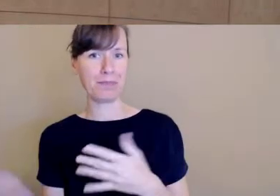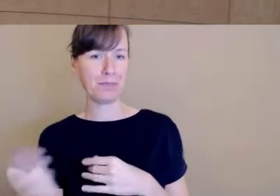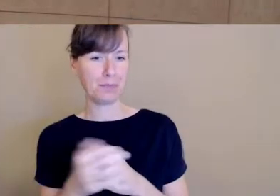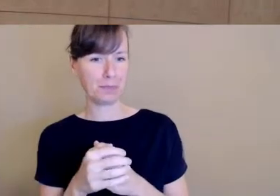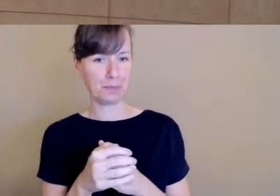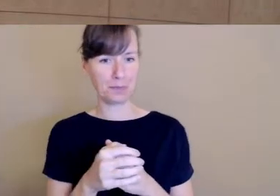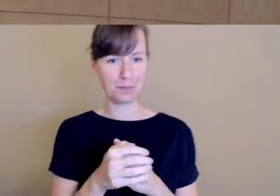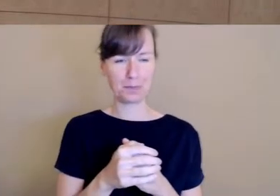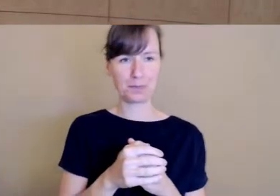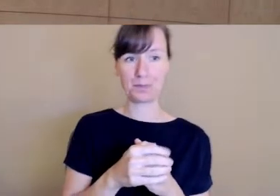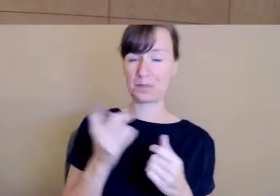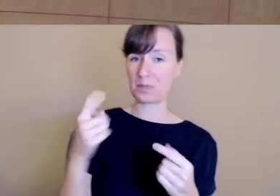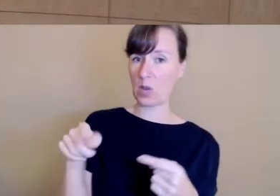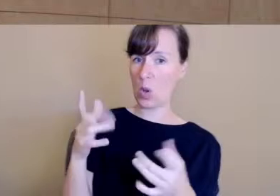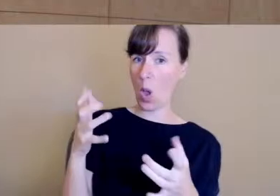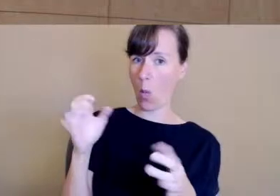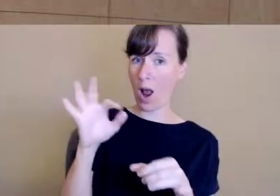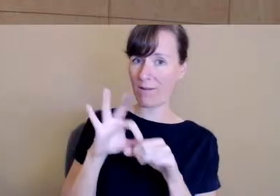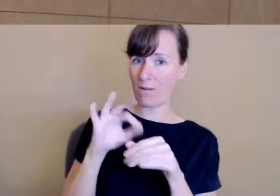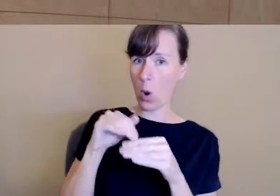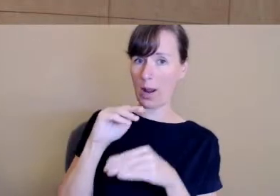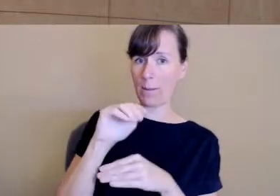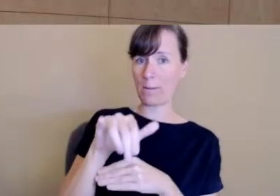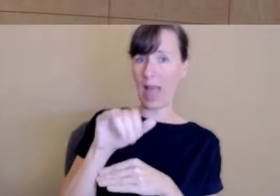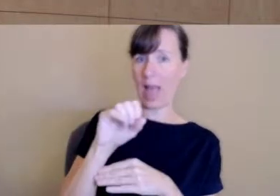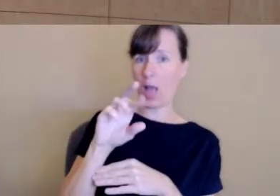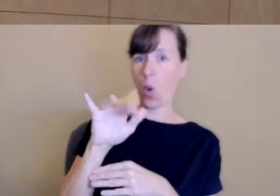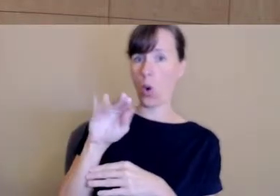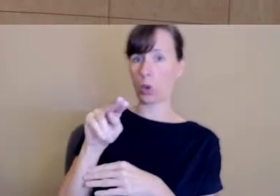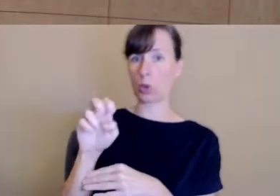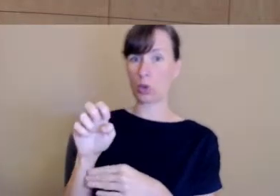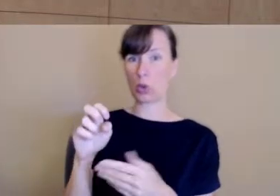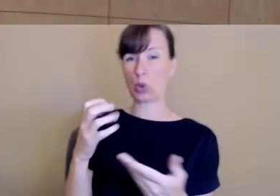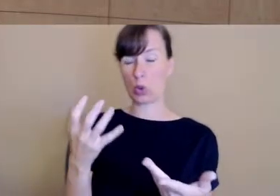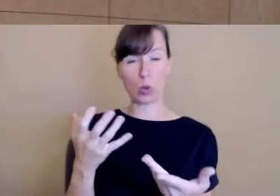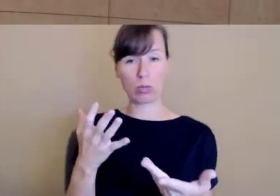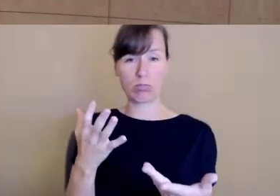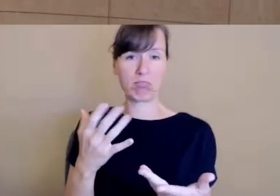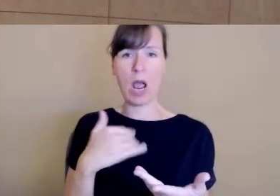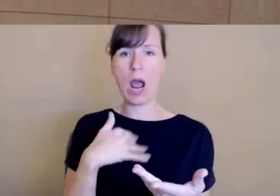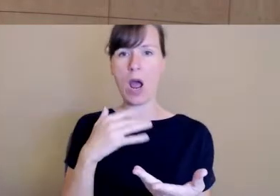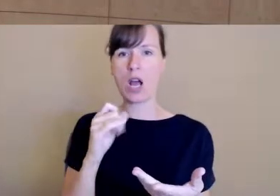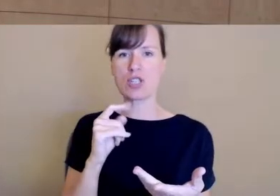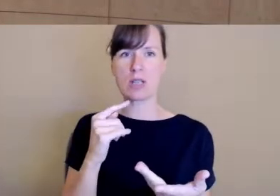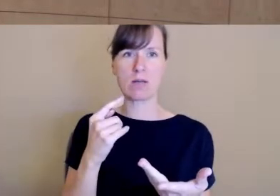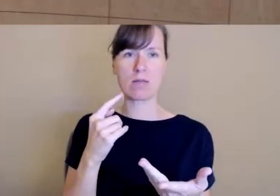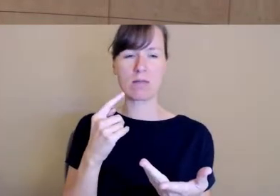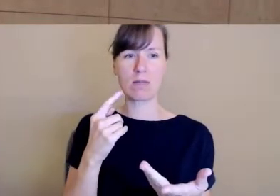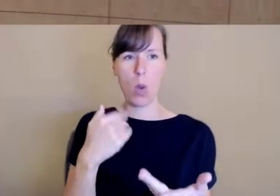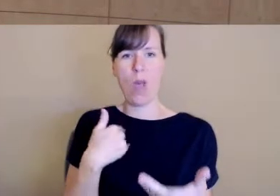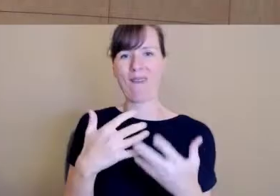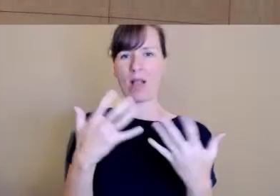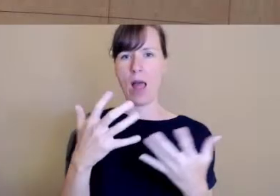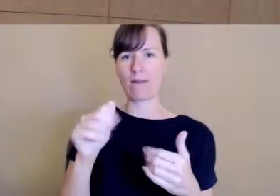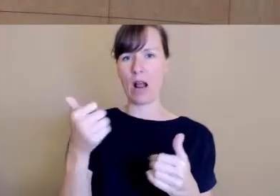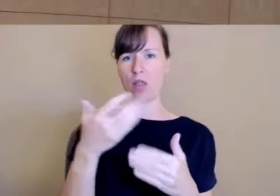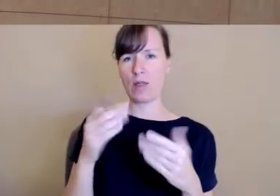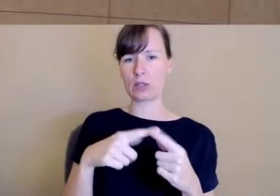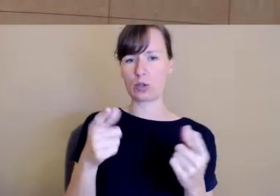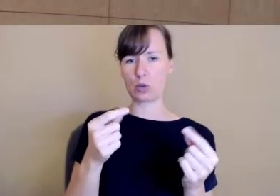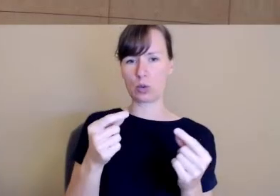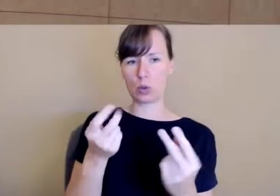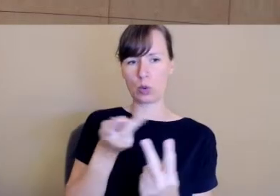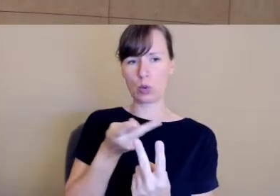If you guys want to vote in May or June, I'm just saying we got kind of a lot of other stuff to do those months. There's no 90 days we're